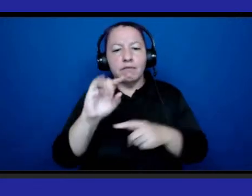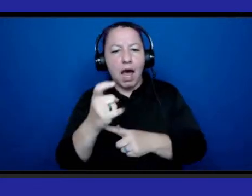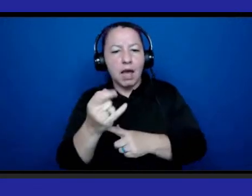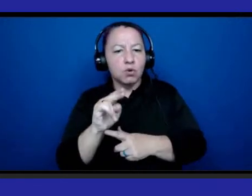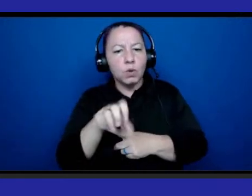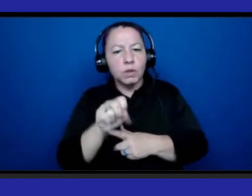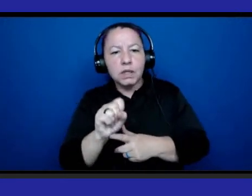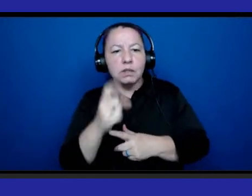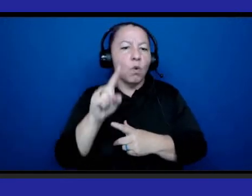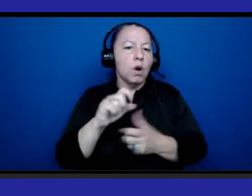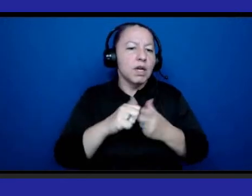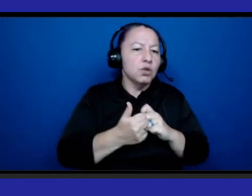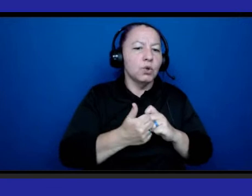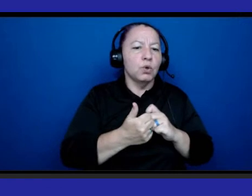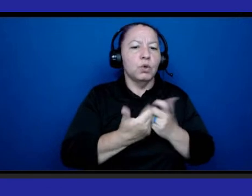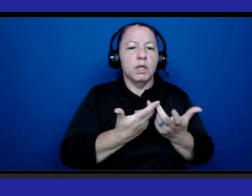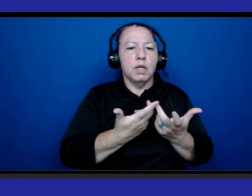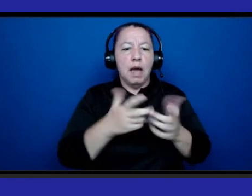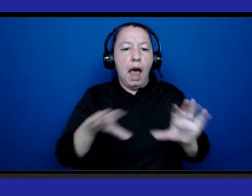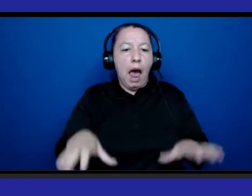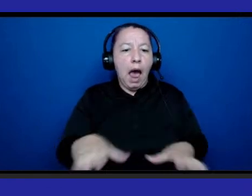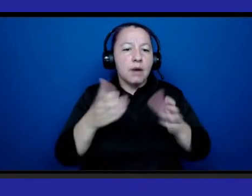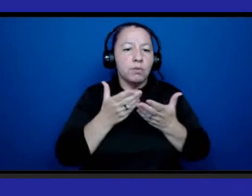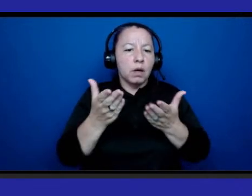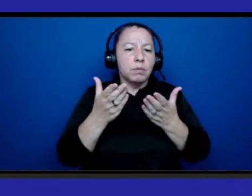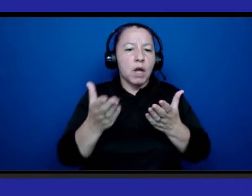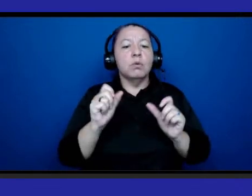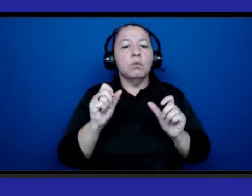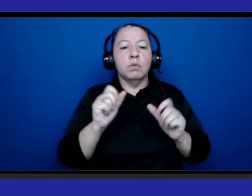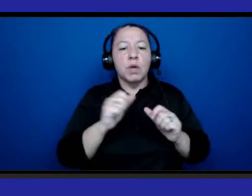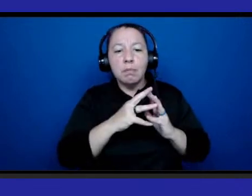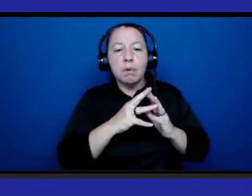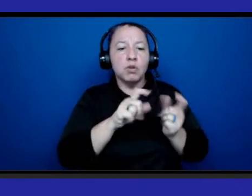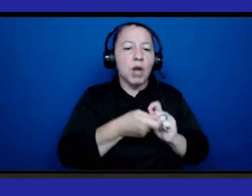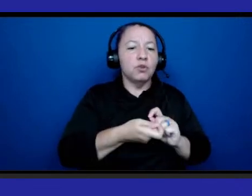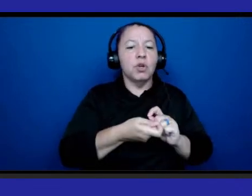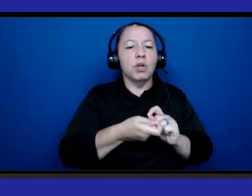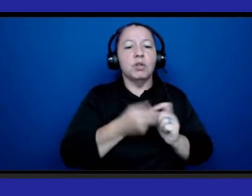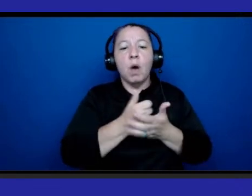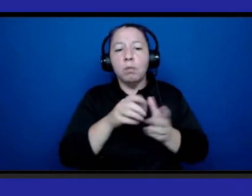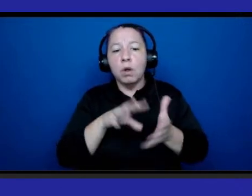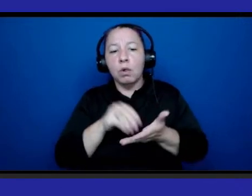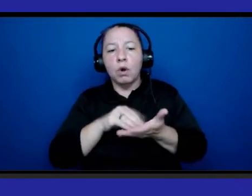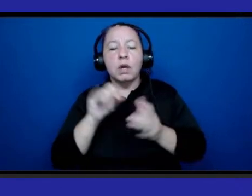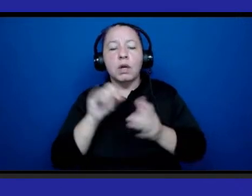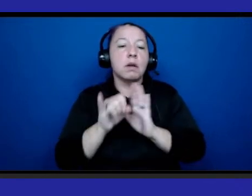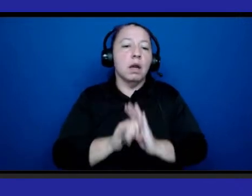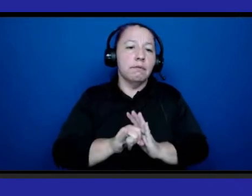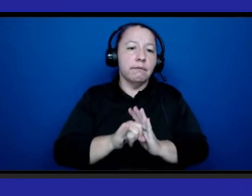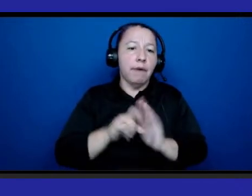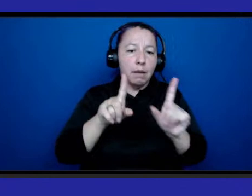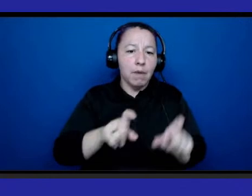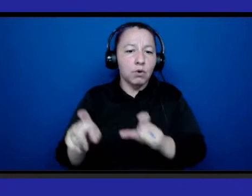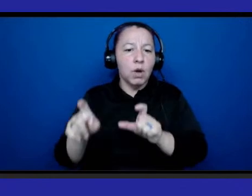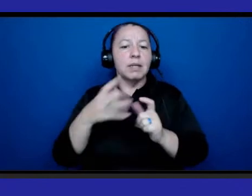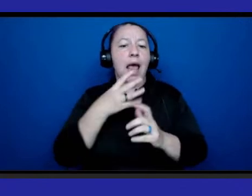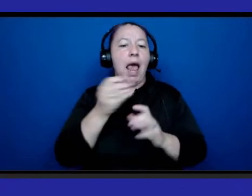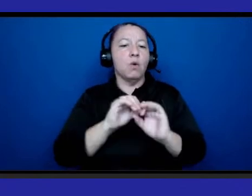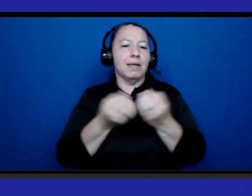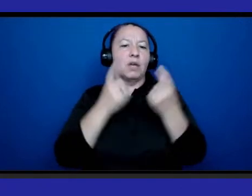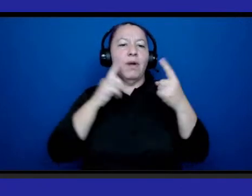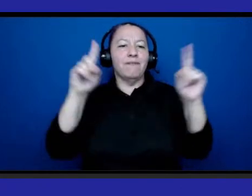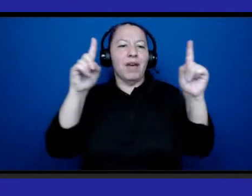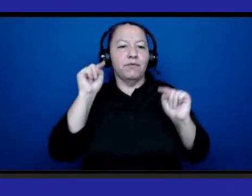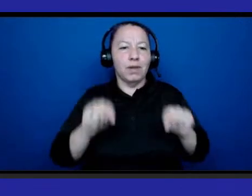action recommendations, to implement changes, to facilitate learning, to identify metrics, and organizational effectiveness of these